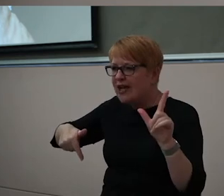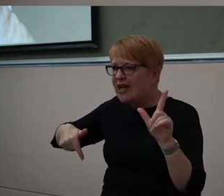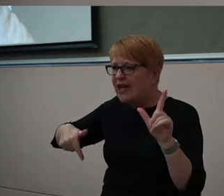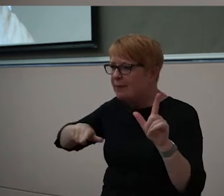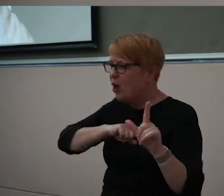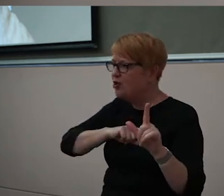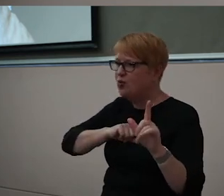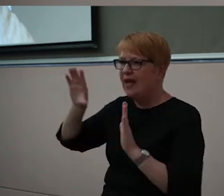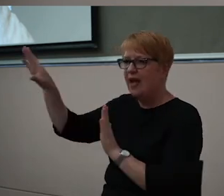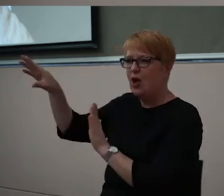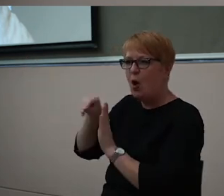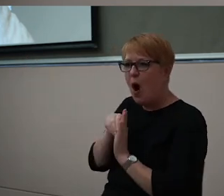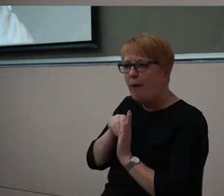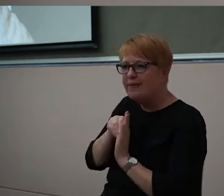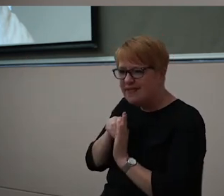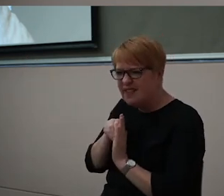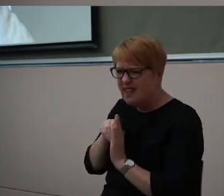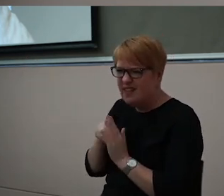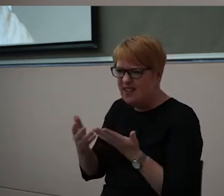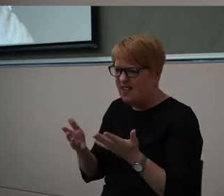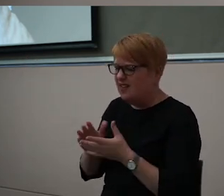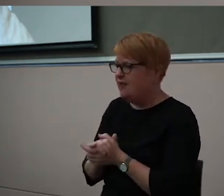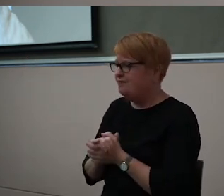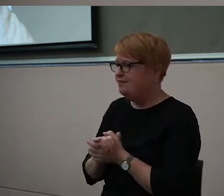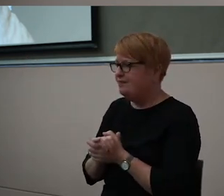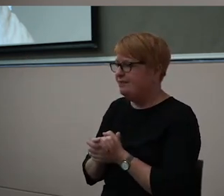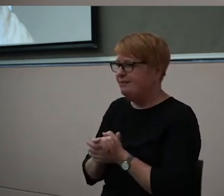when you're working with testimony, how do you set up the conditions